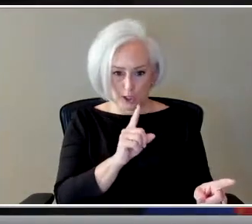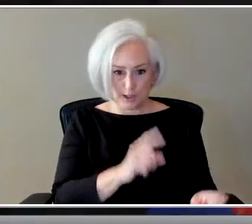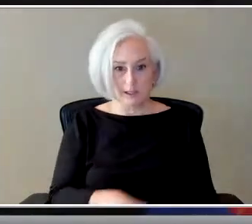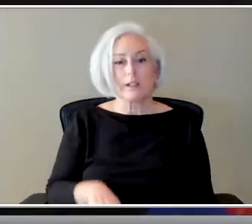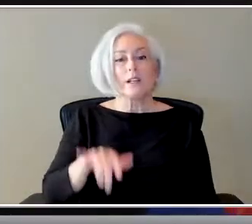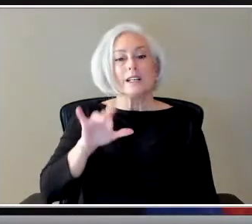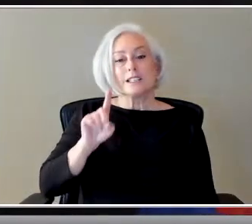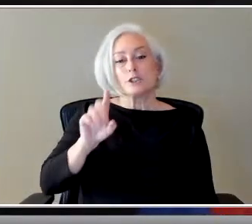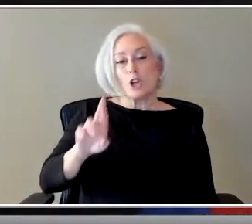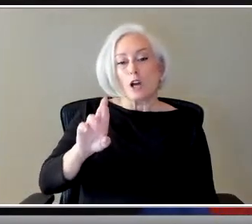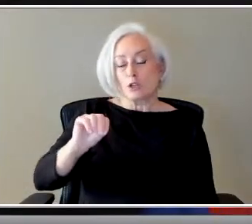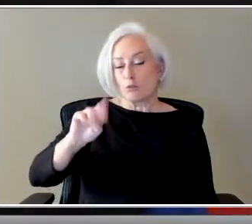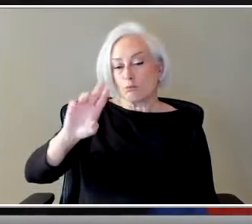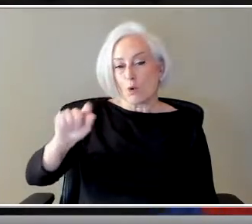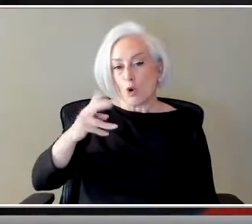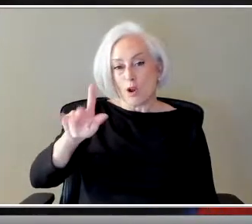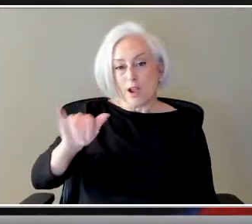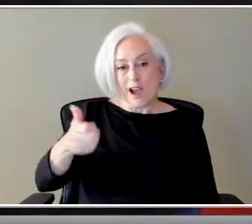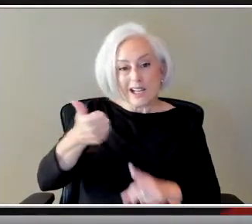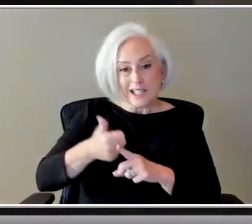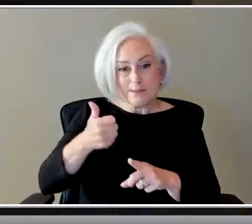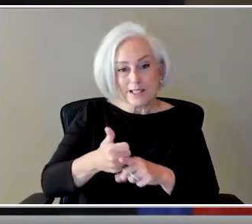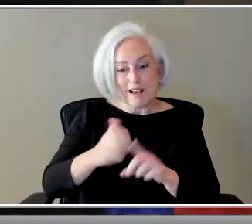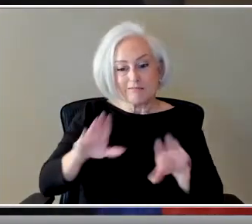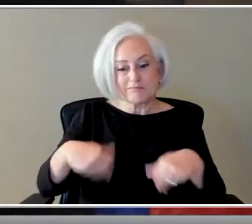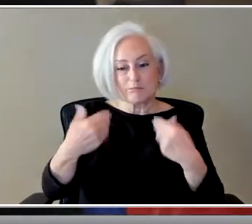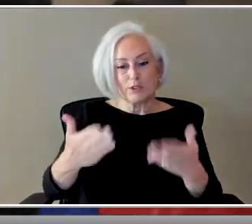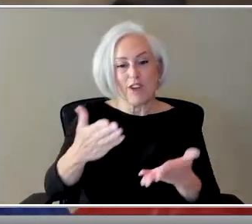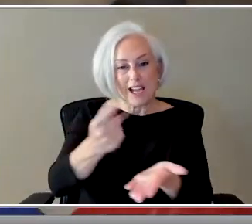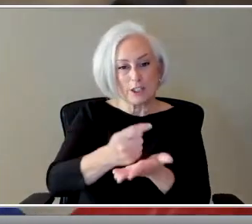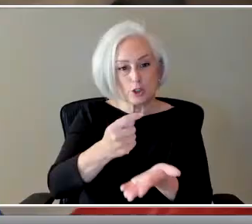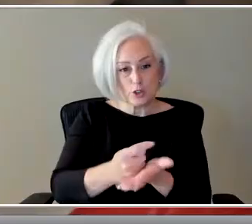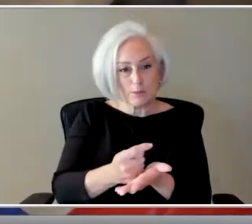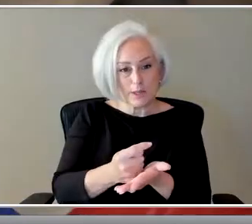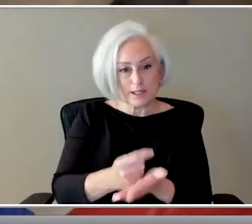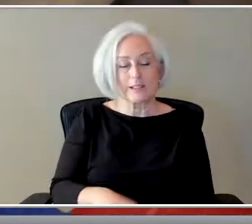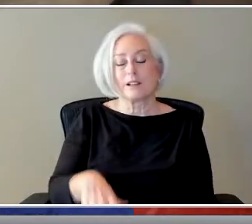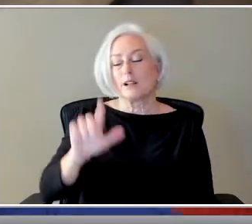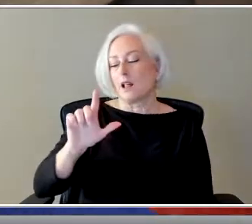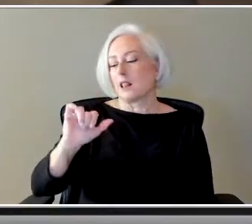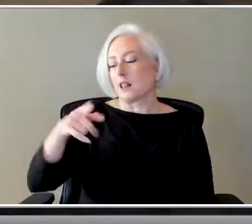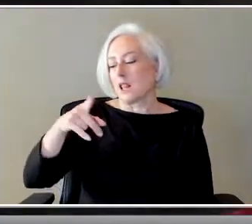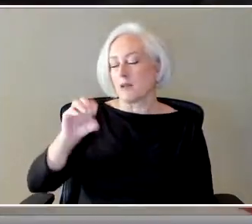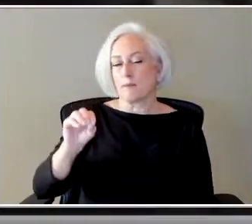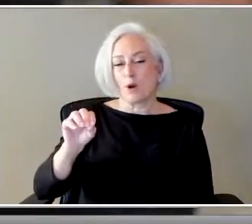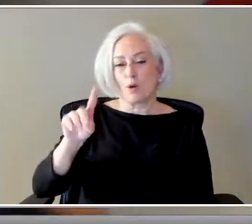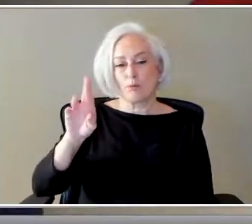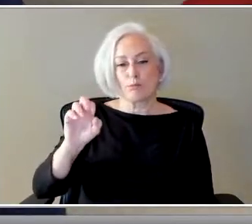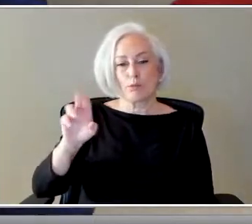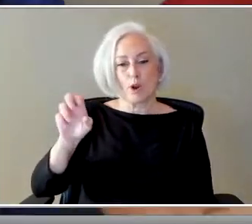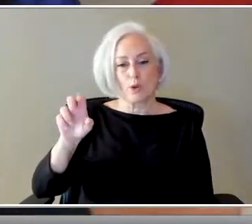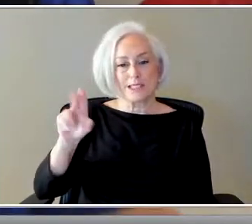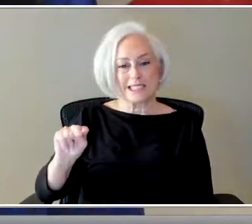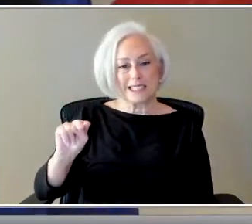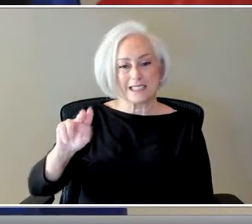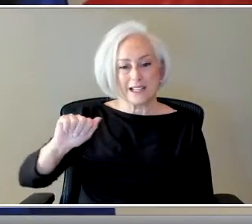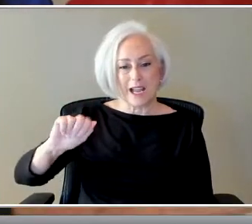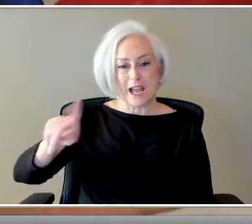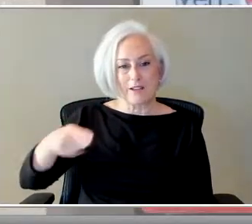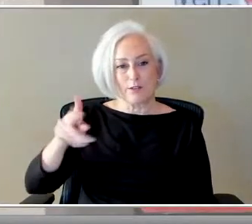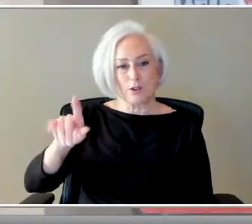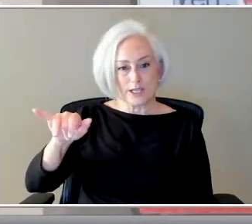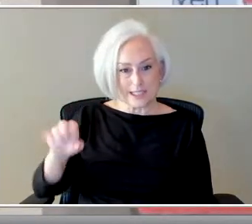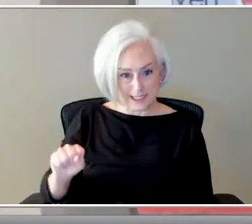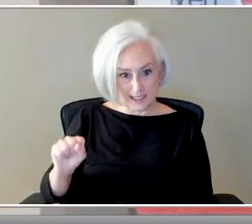University of Kansas Health System. It's called lipoprotein apheresis. The cholesterol goes down in the red bucket. These